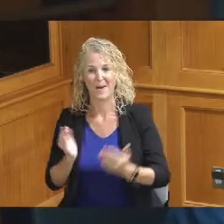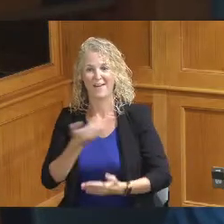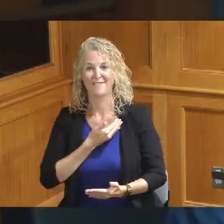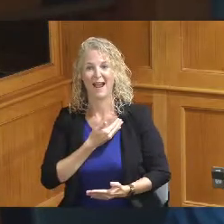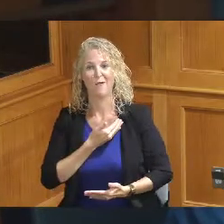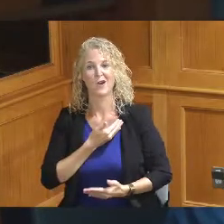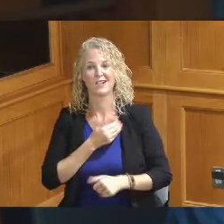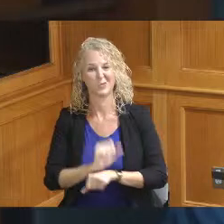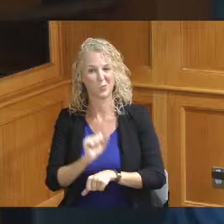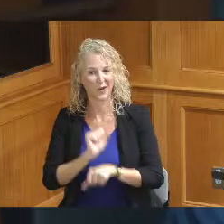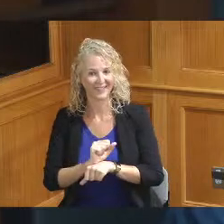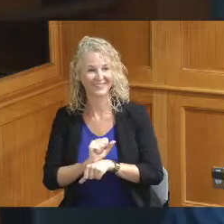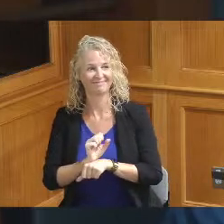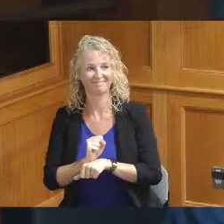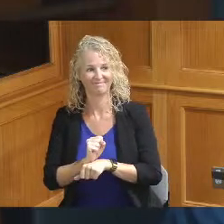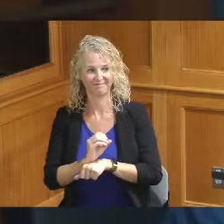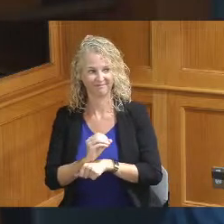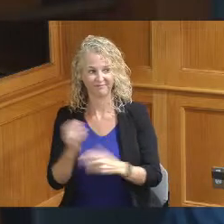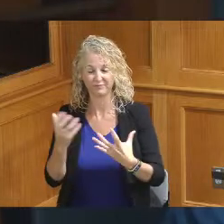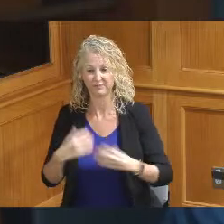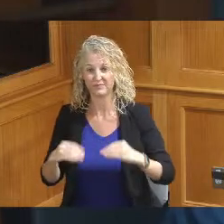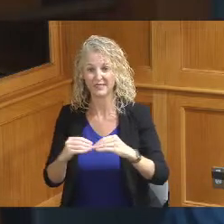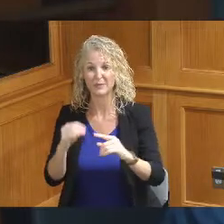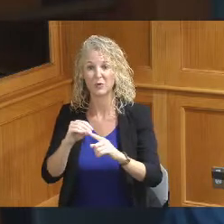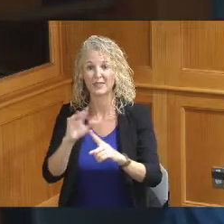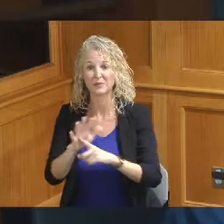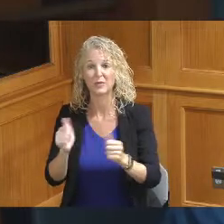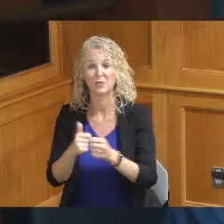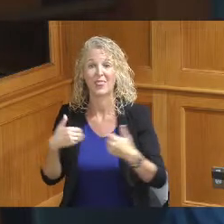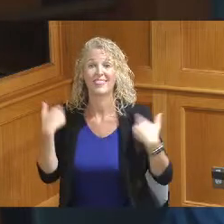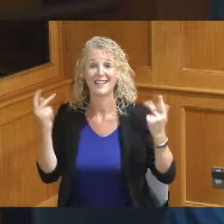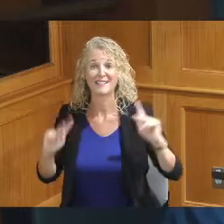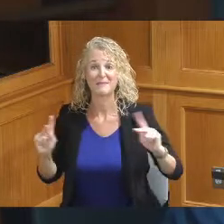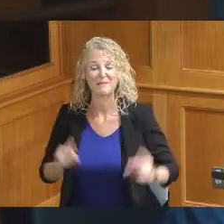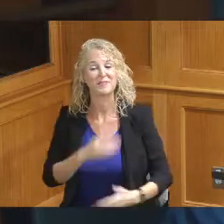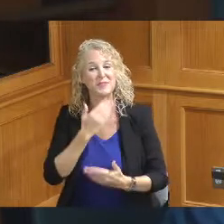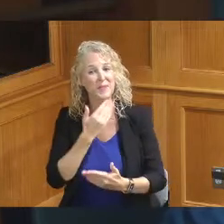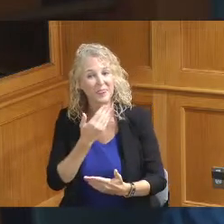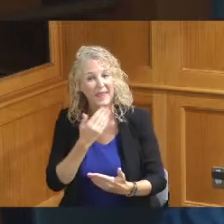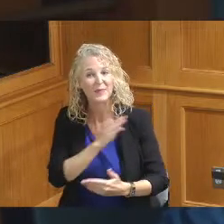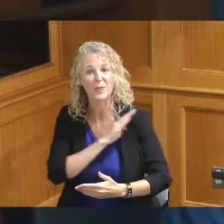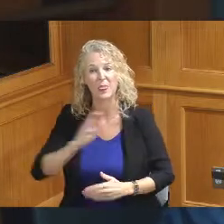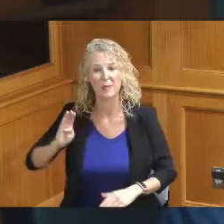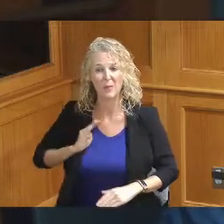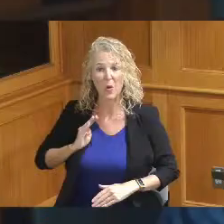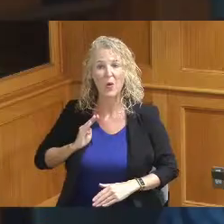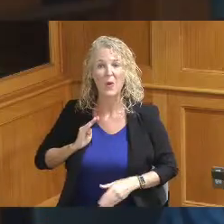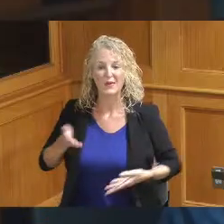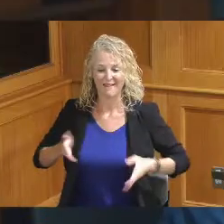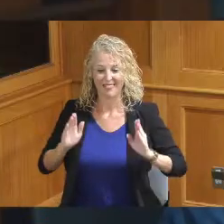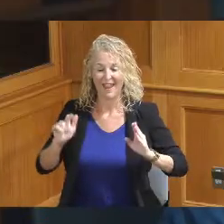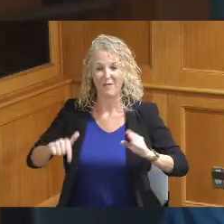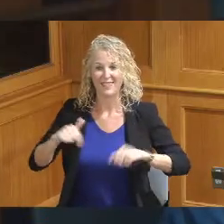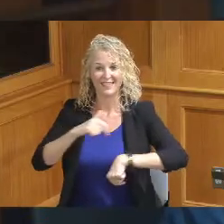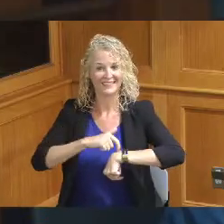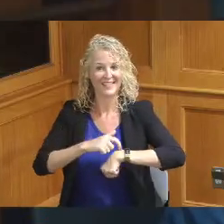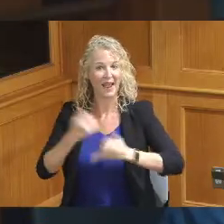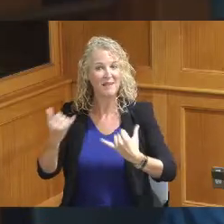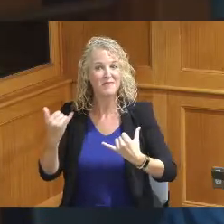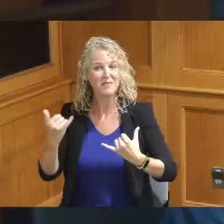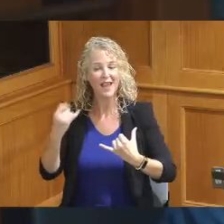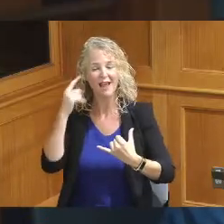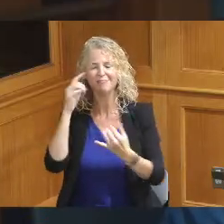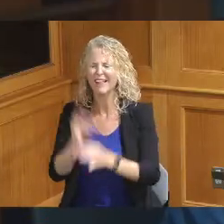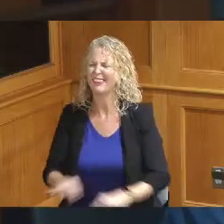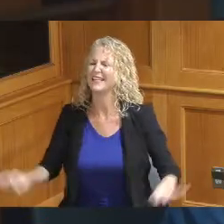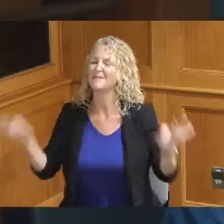keep fighting for exposure of the positive young people. So thank you to the board for this today, and I think this is so important